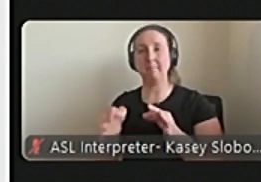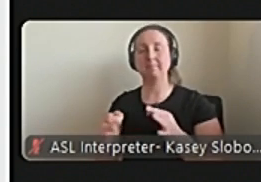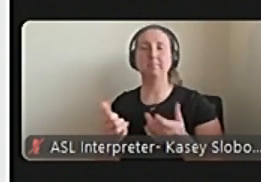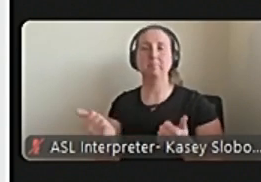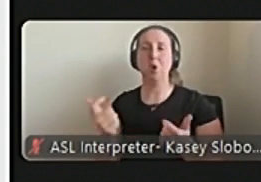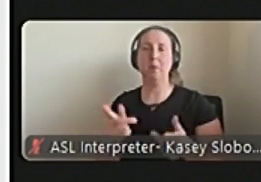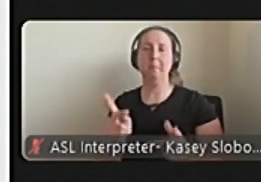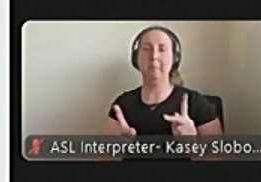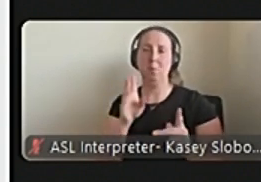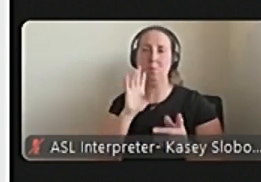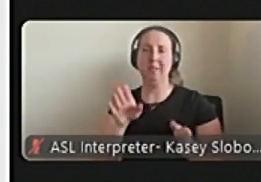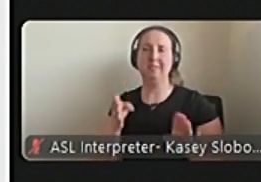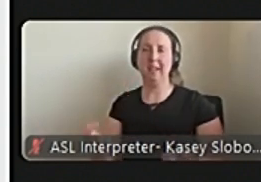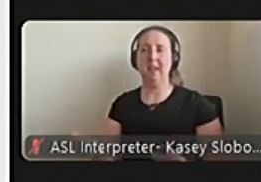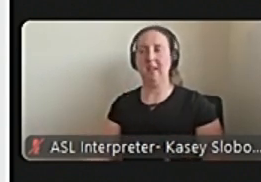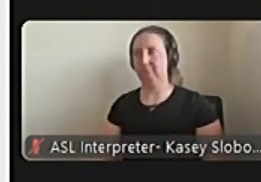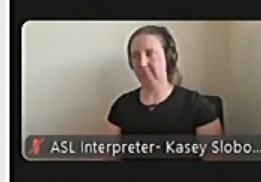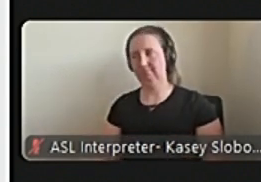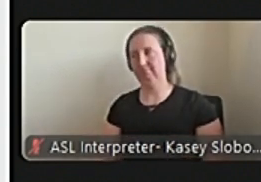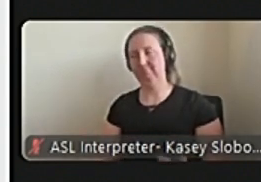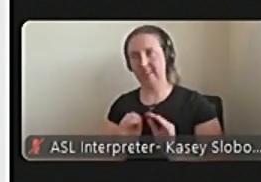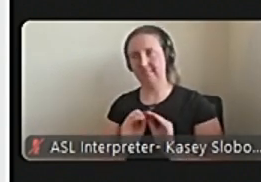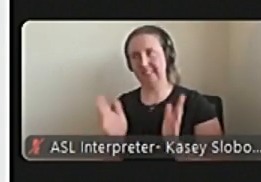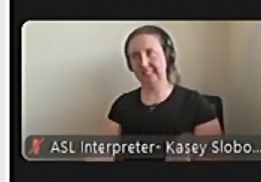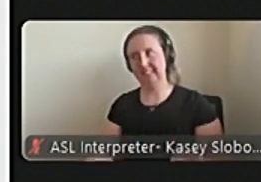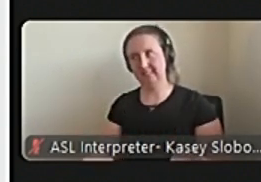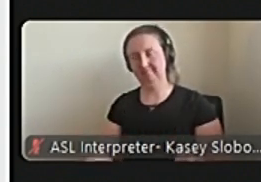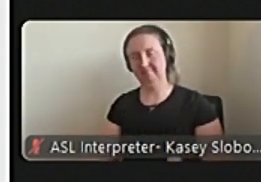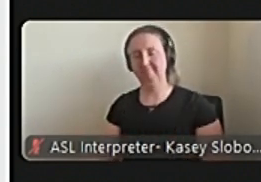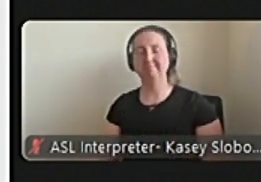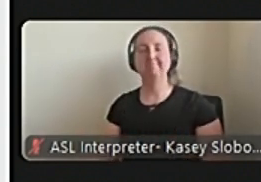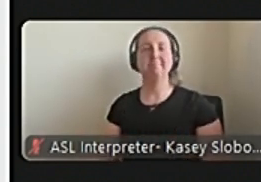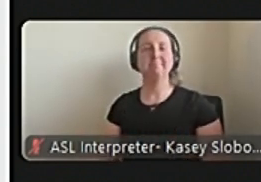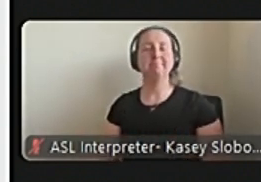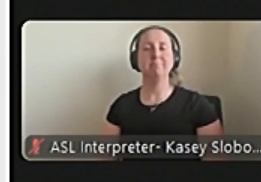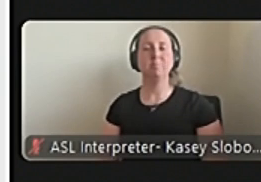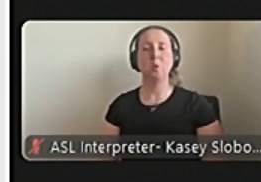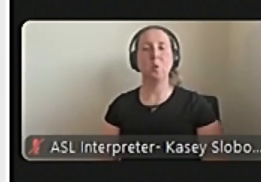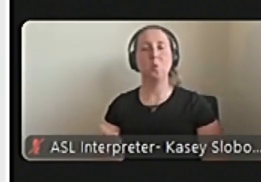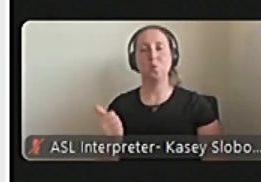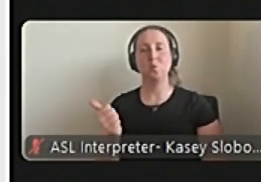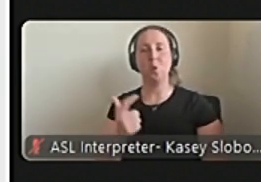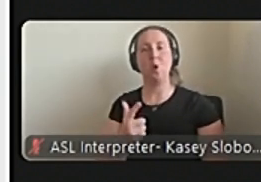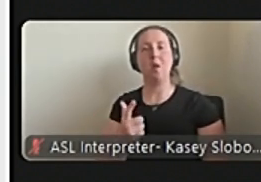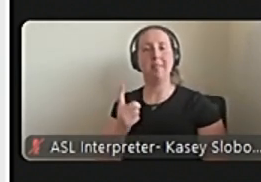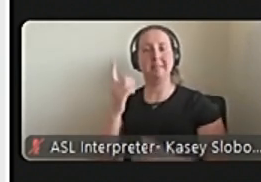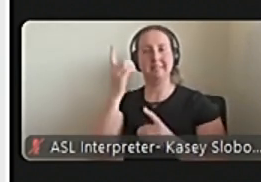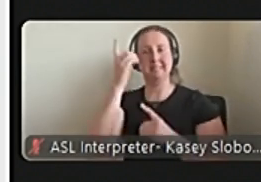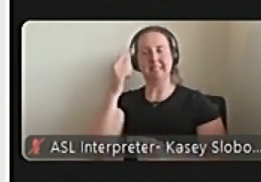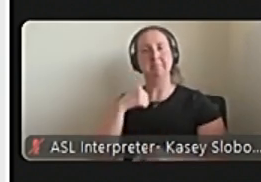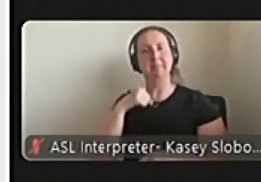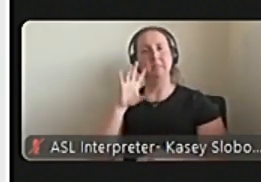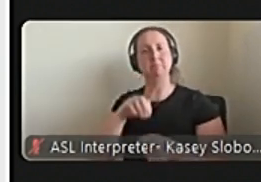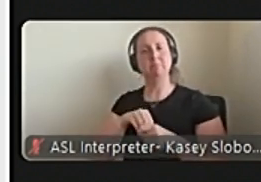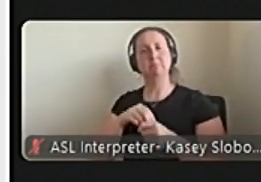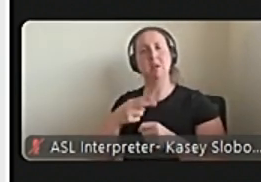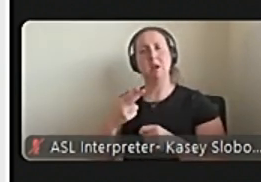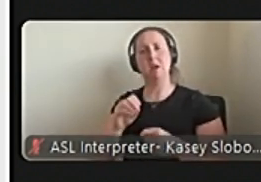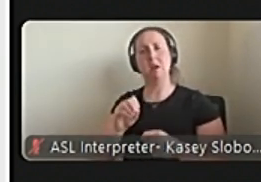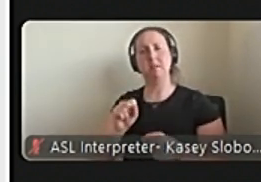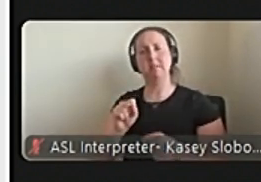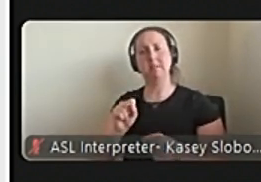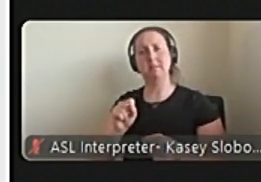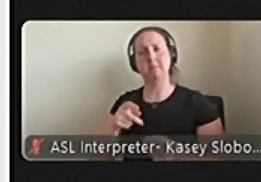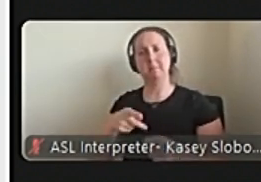to say that they're not. And I think when we think about any chronic disease, I did hospice for a number of years. Every chronic disease